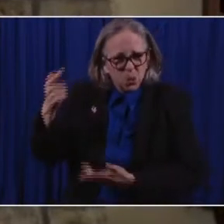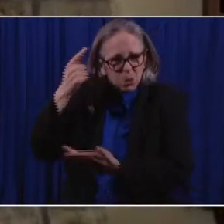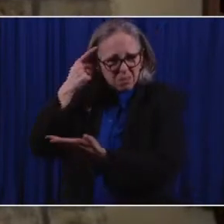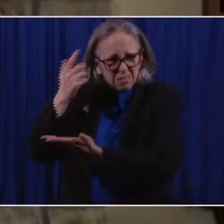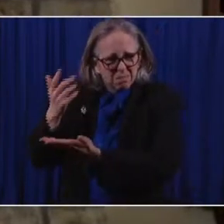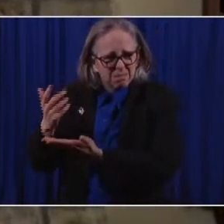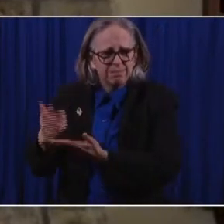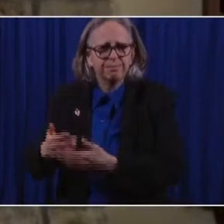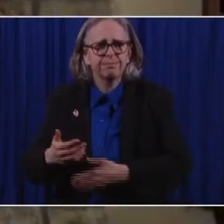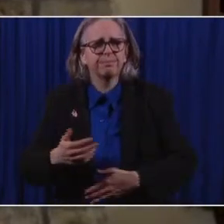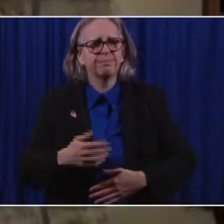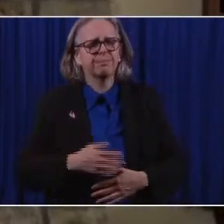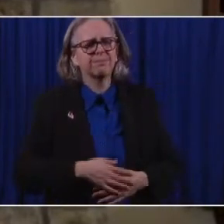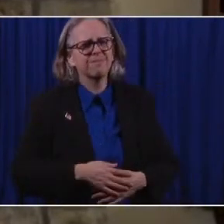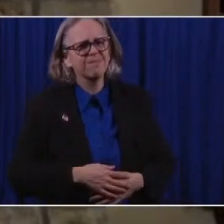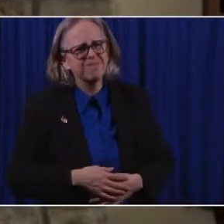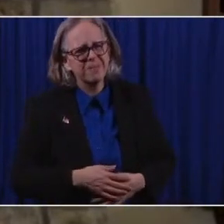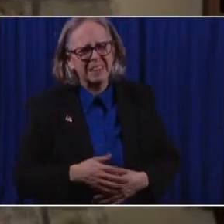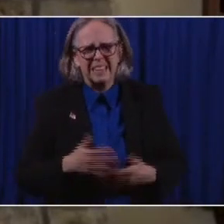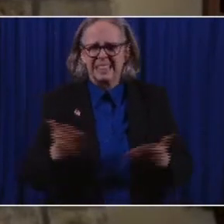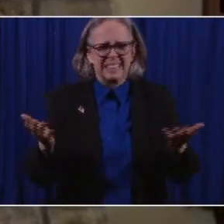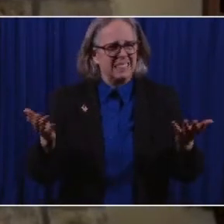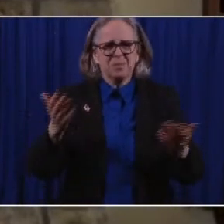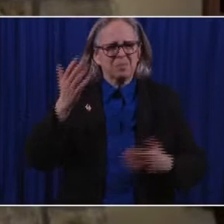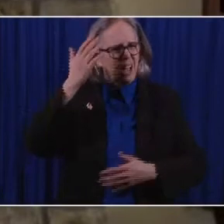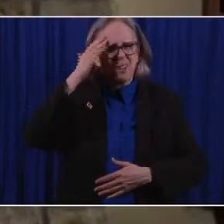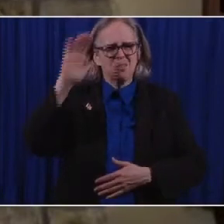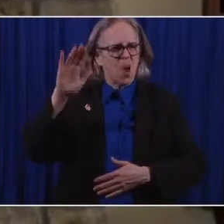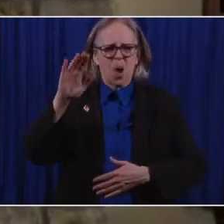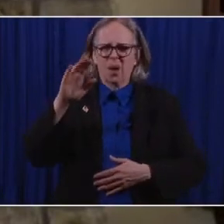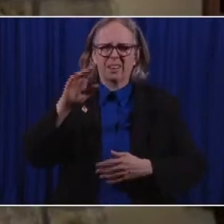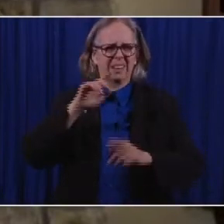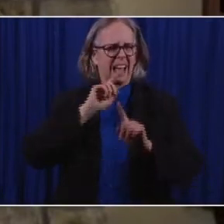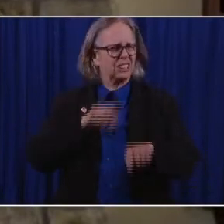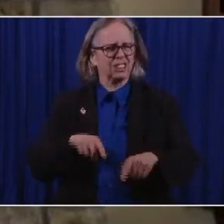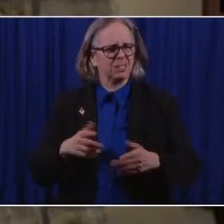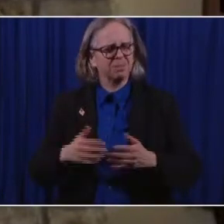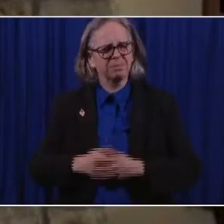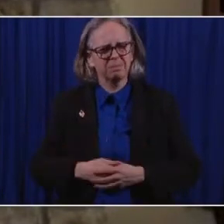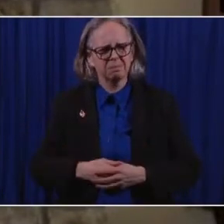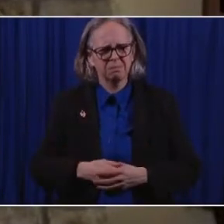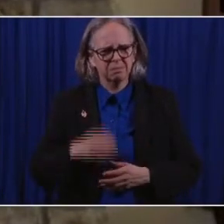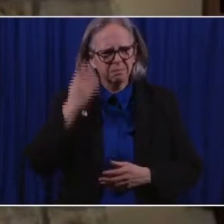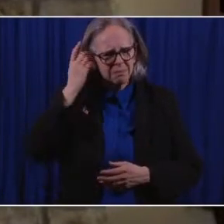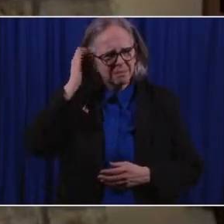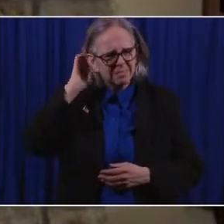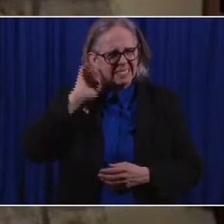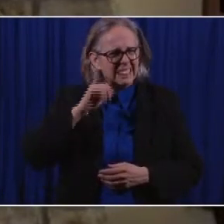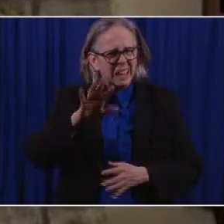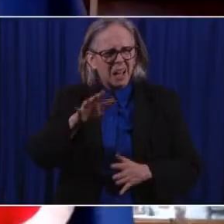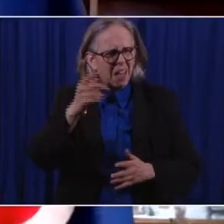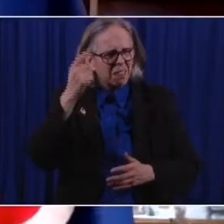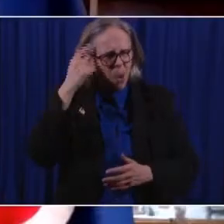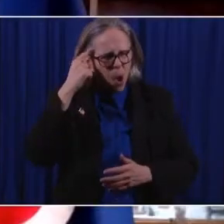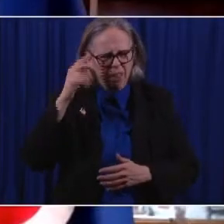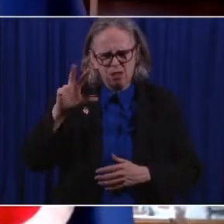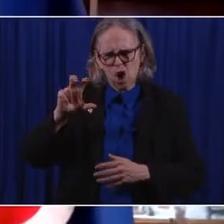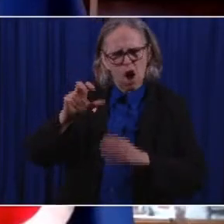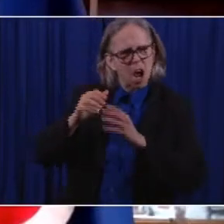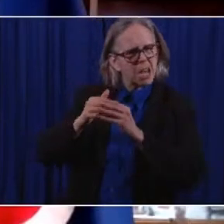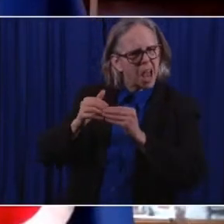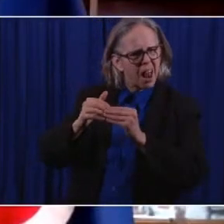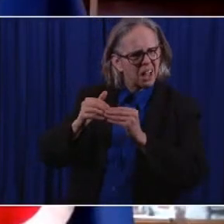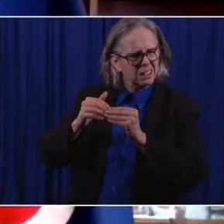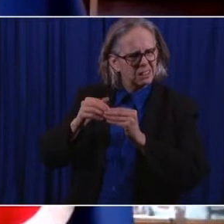I don't know the exact answer to that question, but I believe the $300 payments are already going out to the people who are signed up.